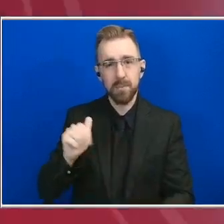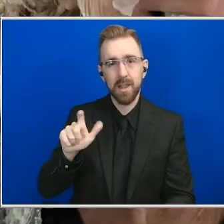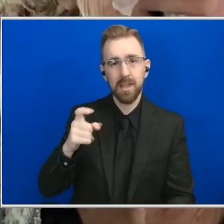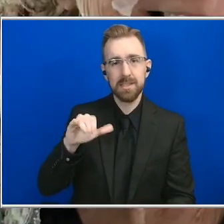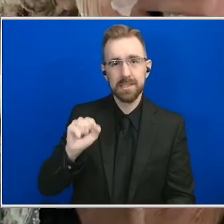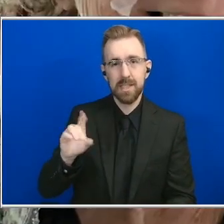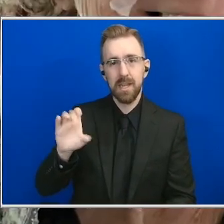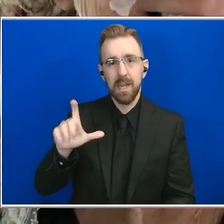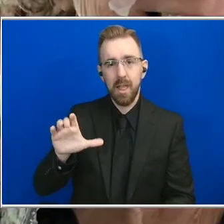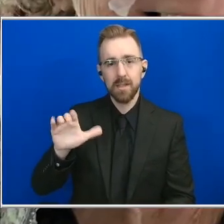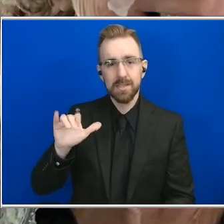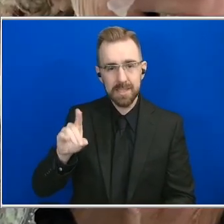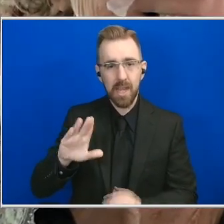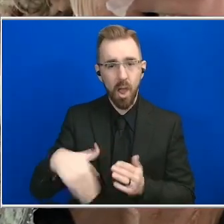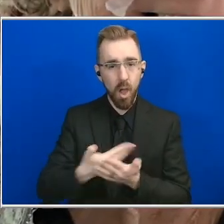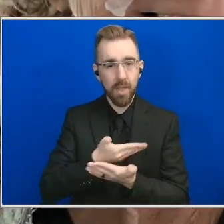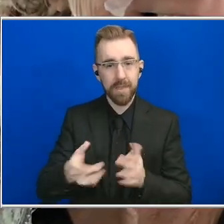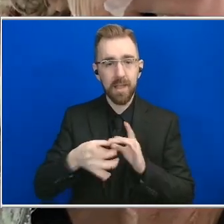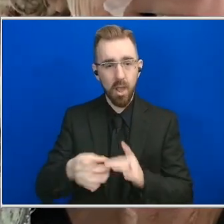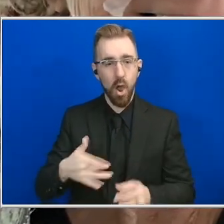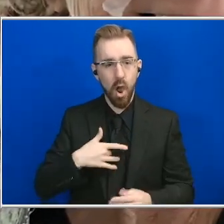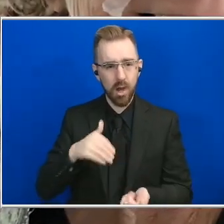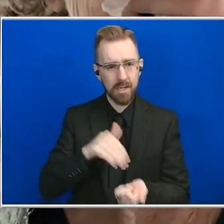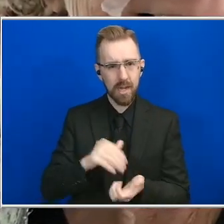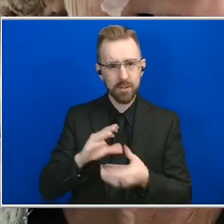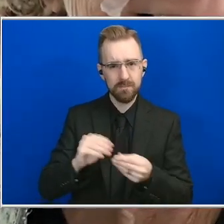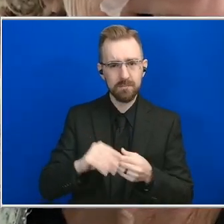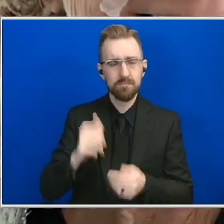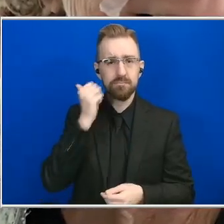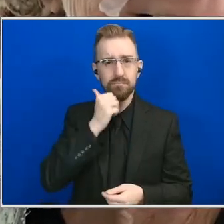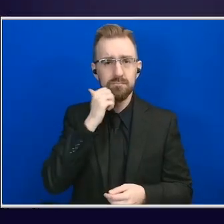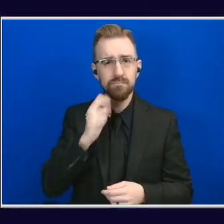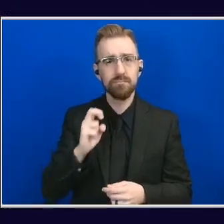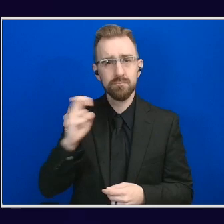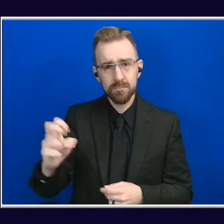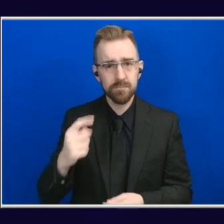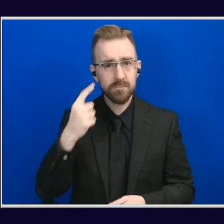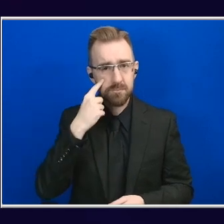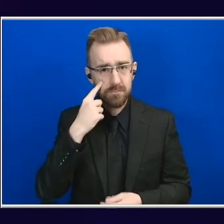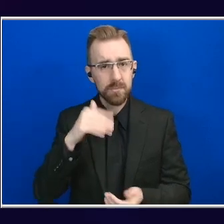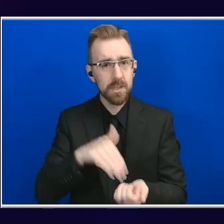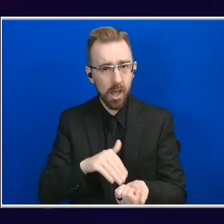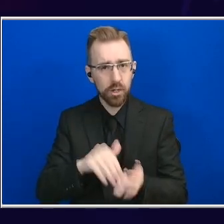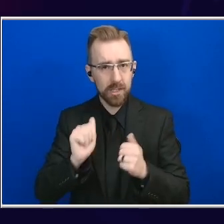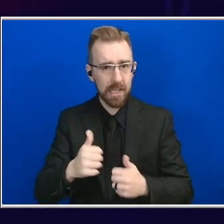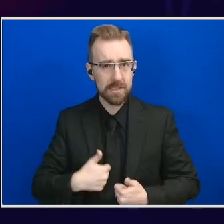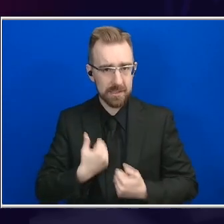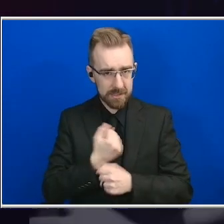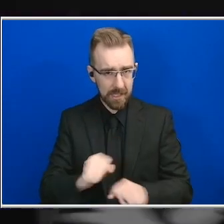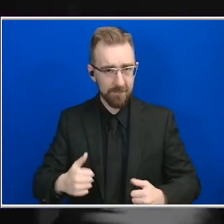Heart, why doctors say a routine trip to your ophthalmologist can be life-saving.